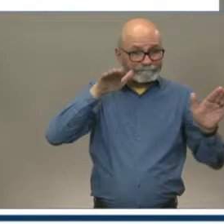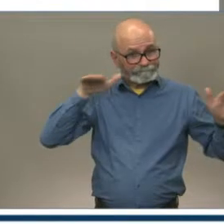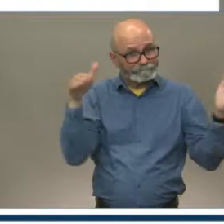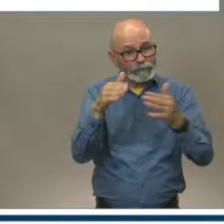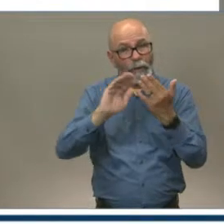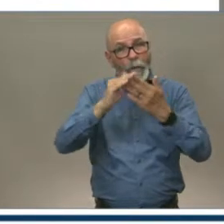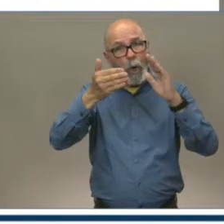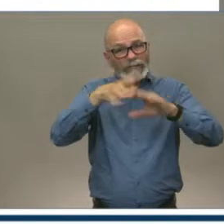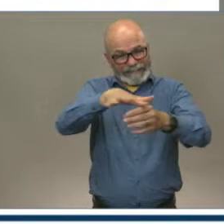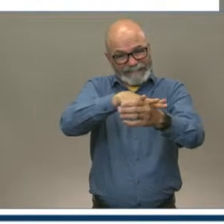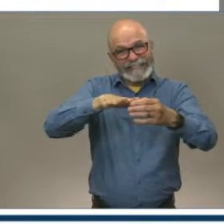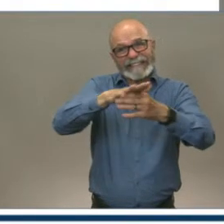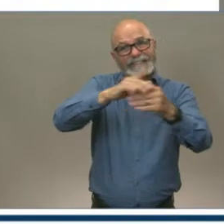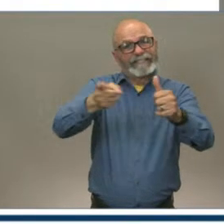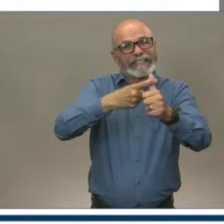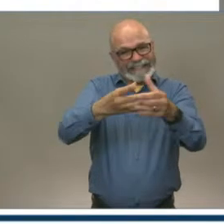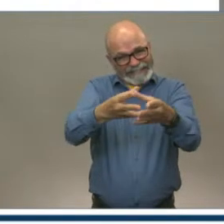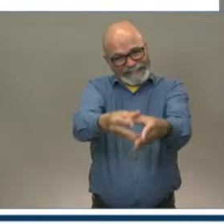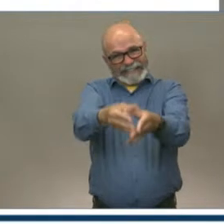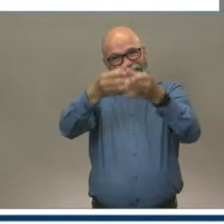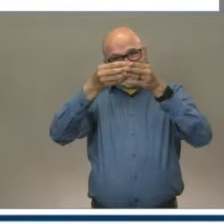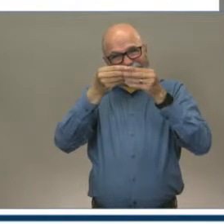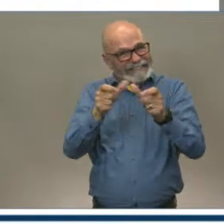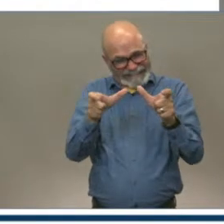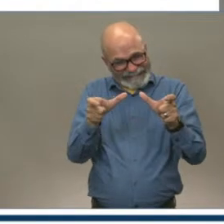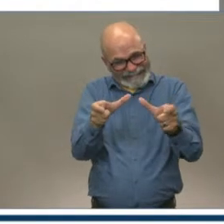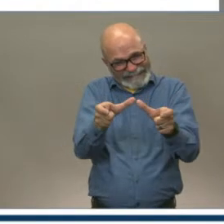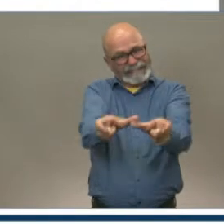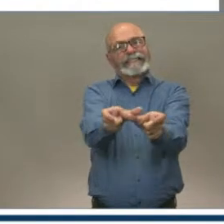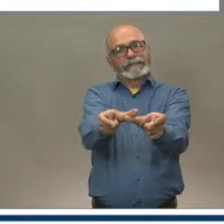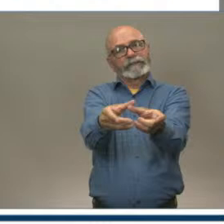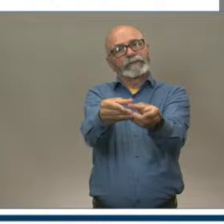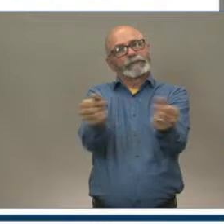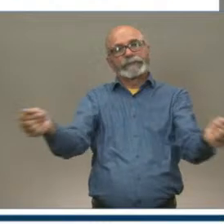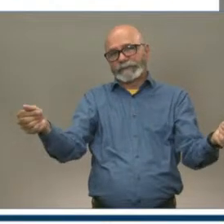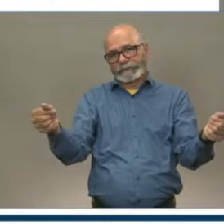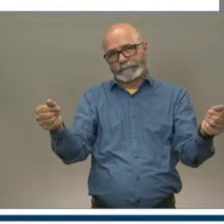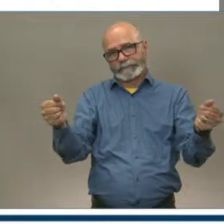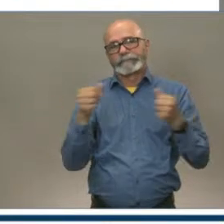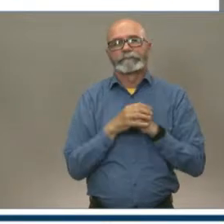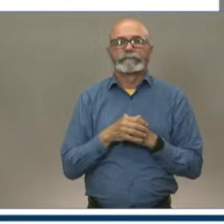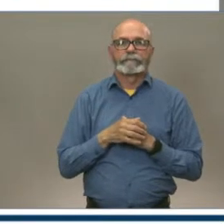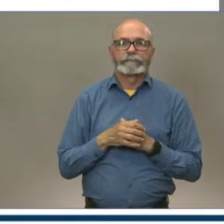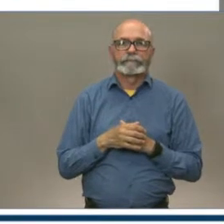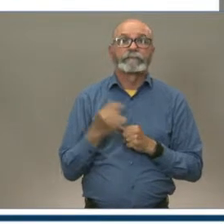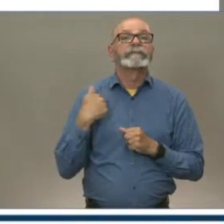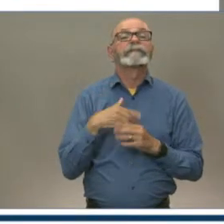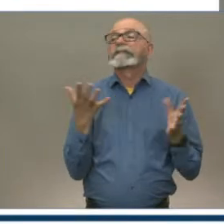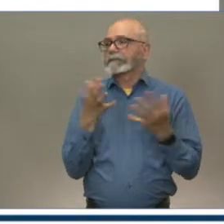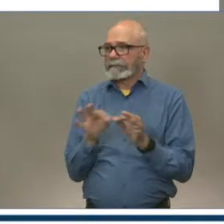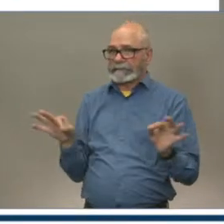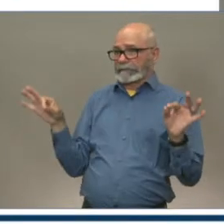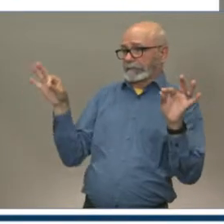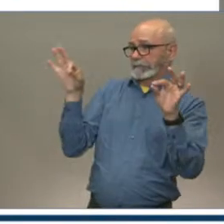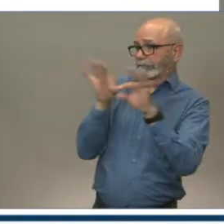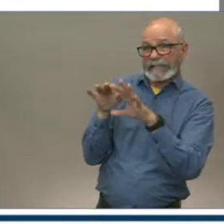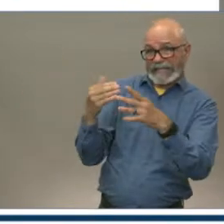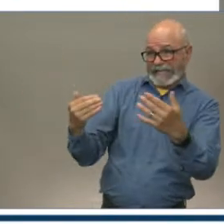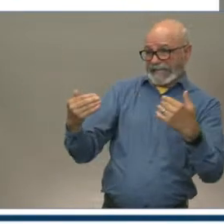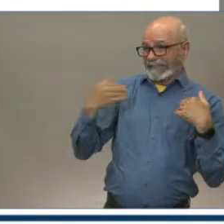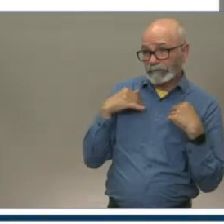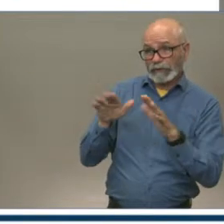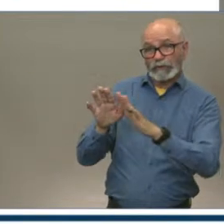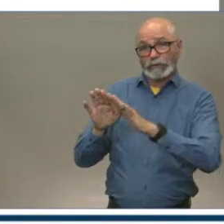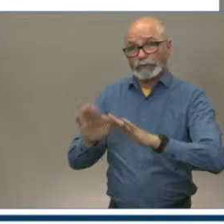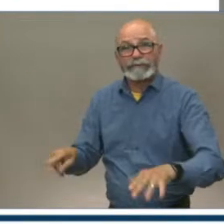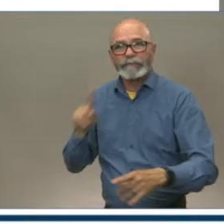bringing down rapidly the rate of transmission in our communities. One of our core priorities has to be to have our kids to be able to be in school for